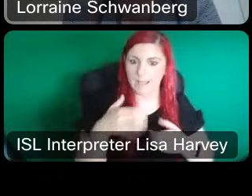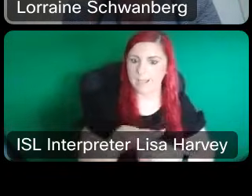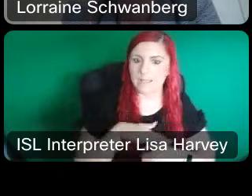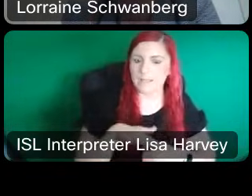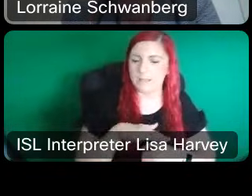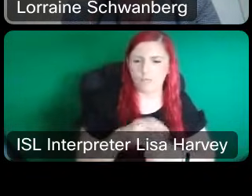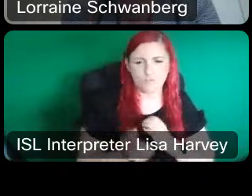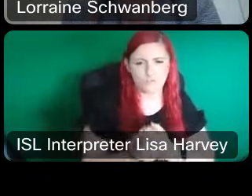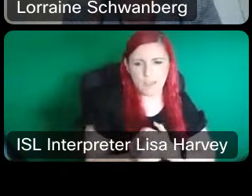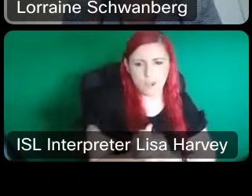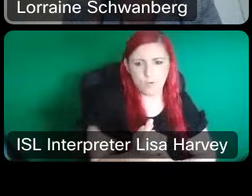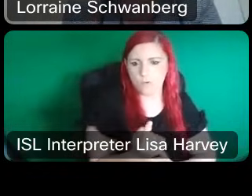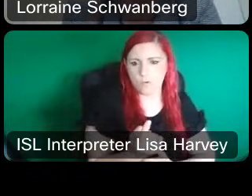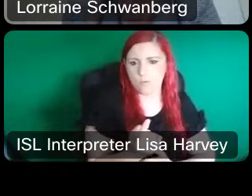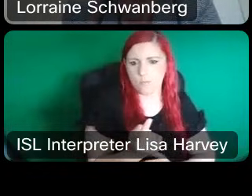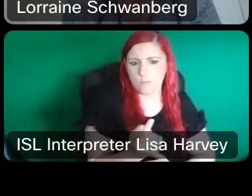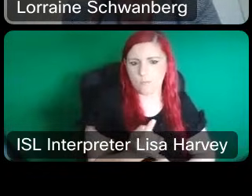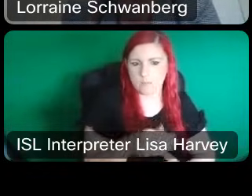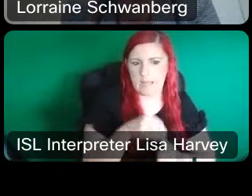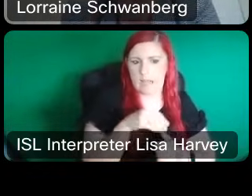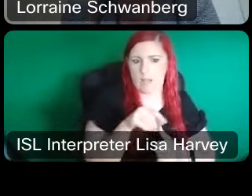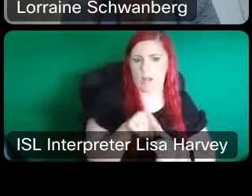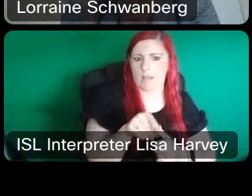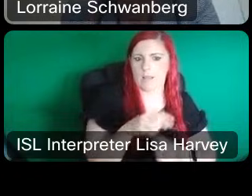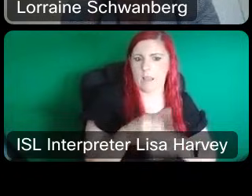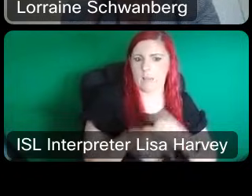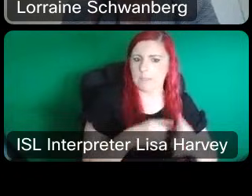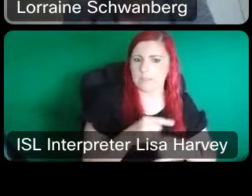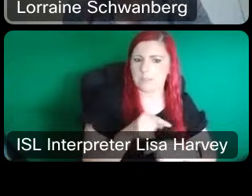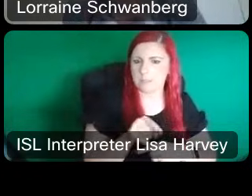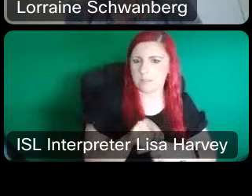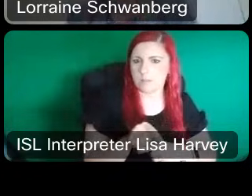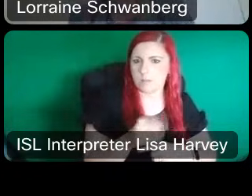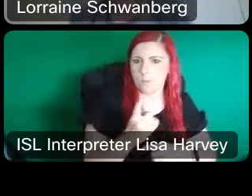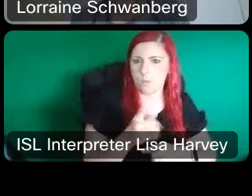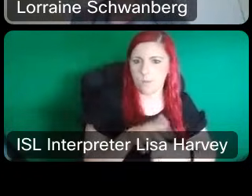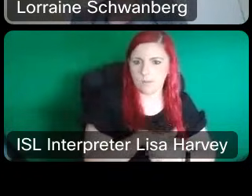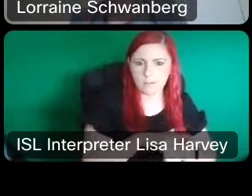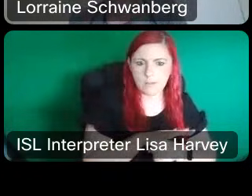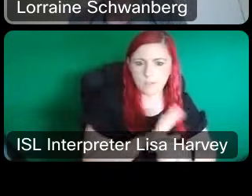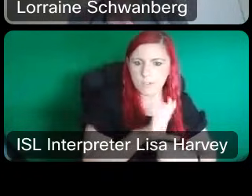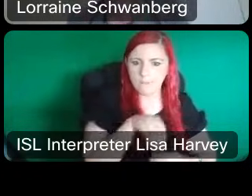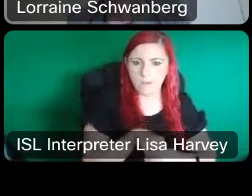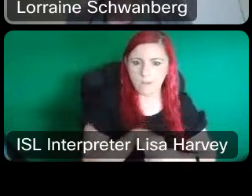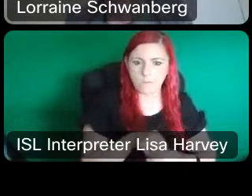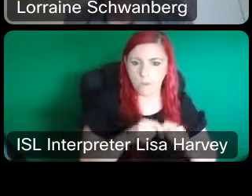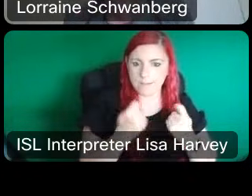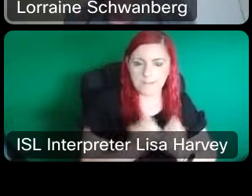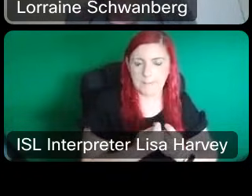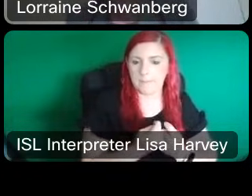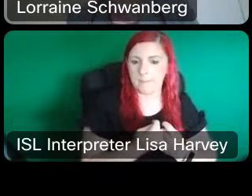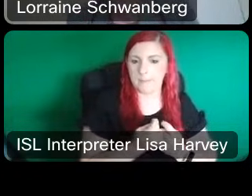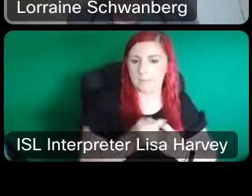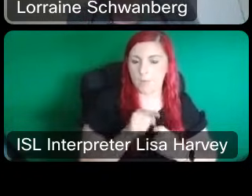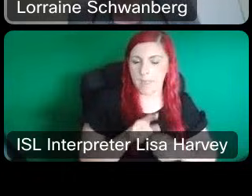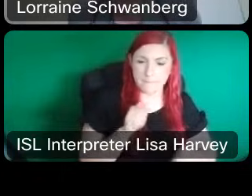particular incident occurs just in one setting, or that patients just it's just involved one team. So the best approach,